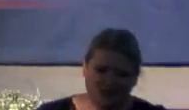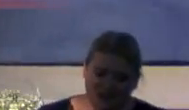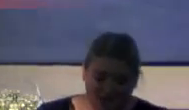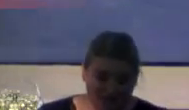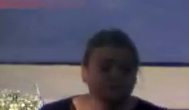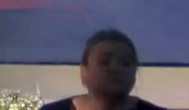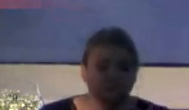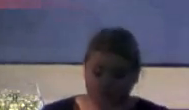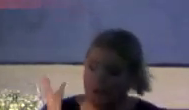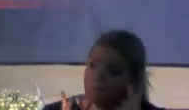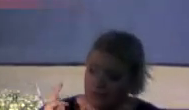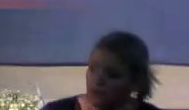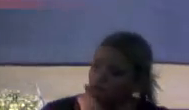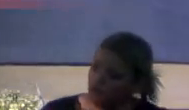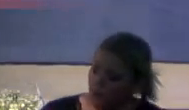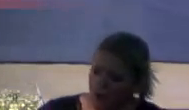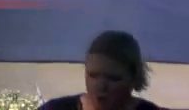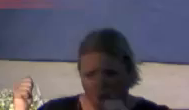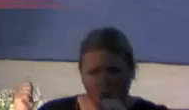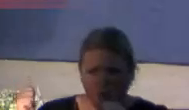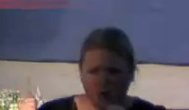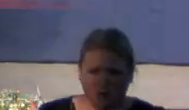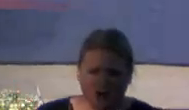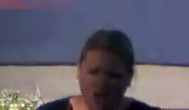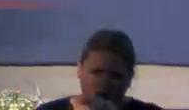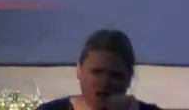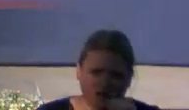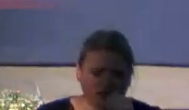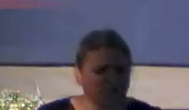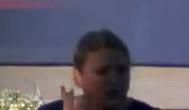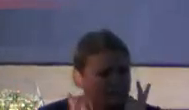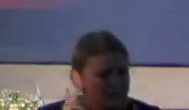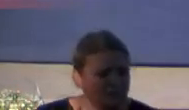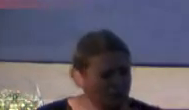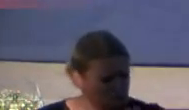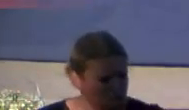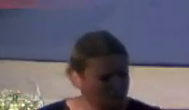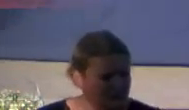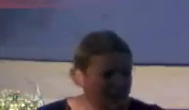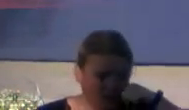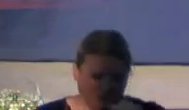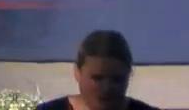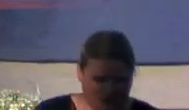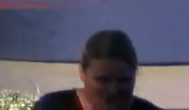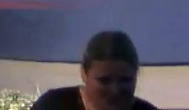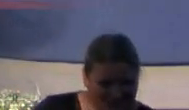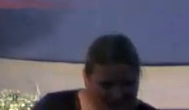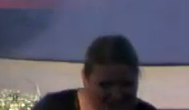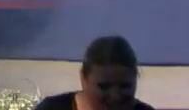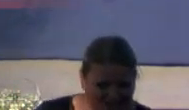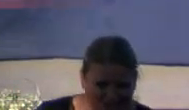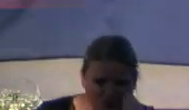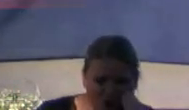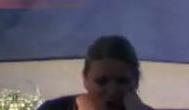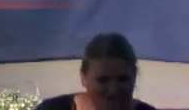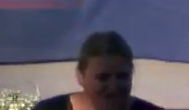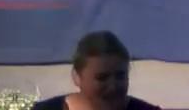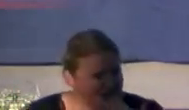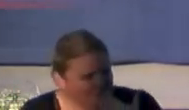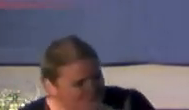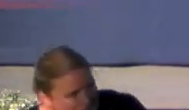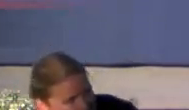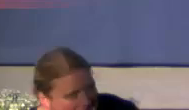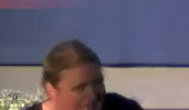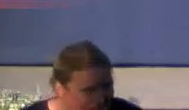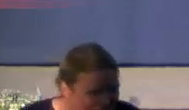for some, this is true, and for some, high school was just all strife. I remember skipping class and, you know, feeling kind of